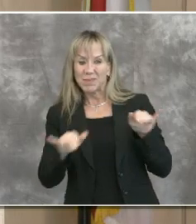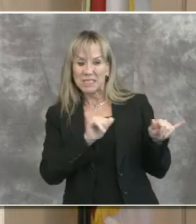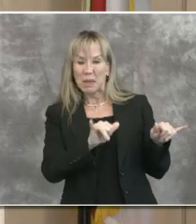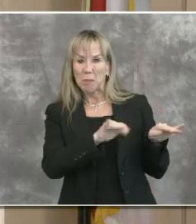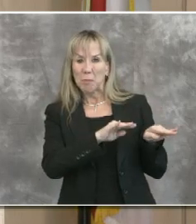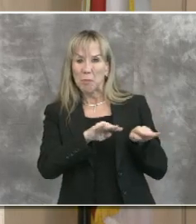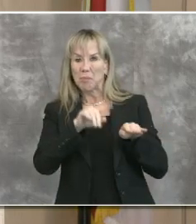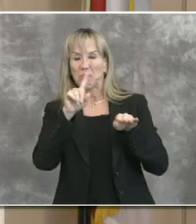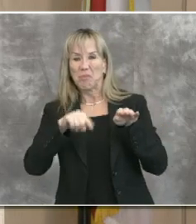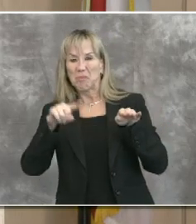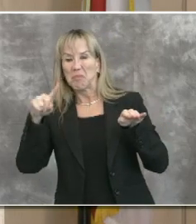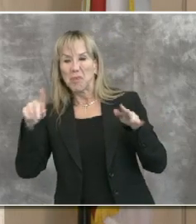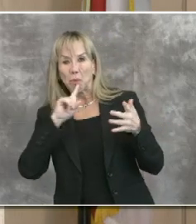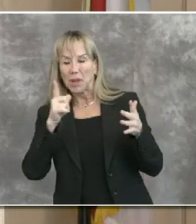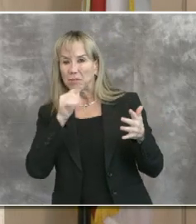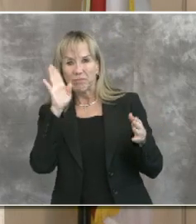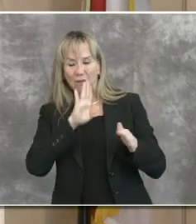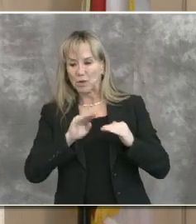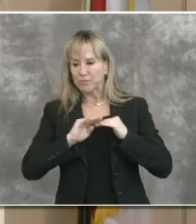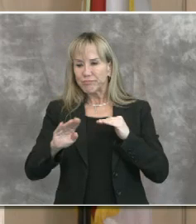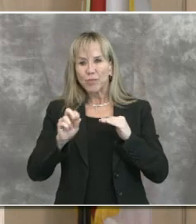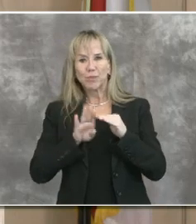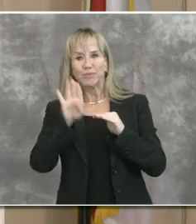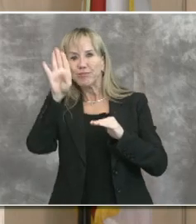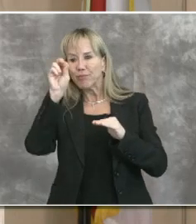It's erratic at best. And